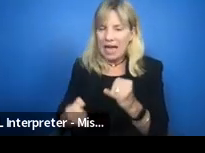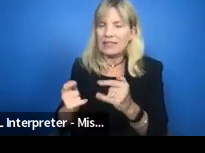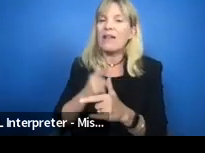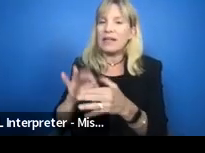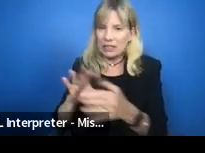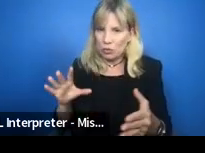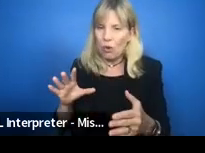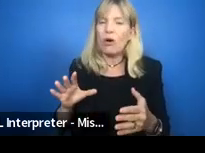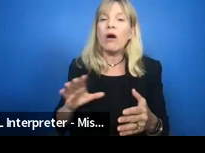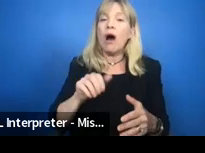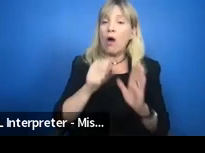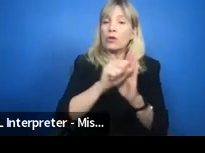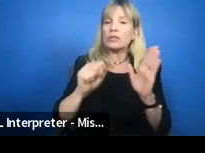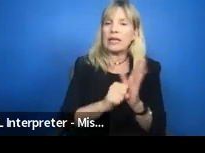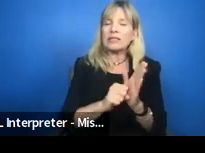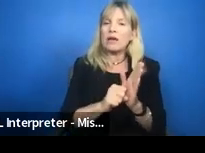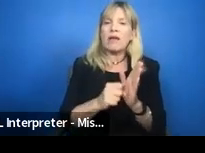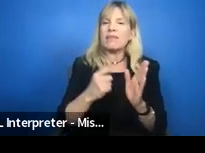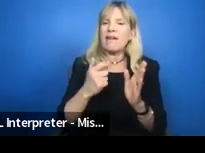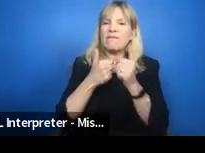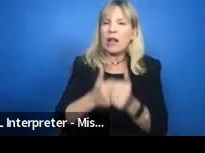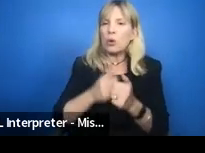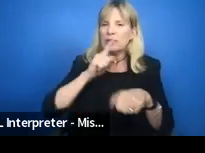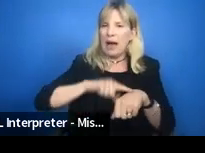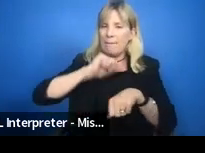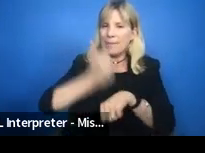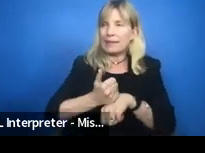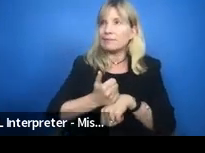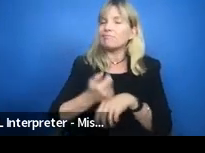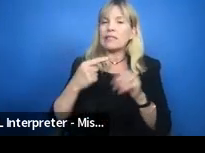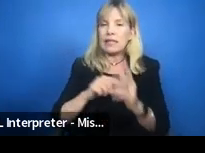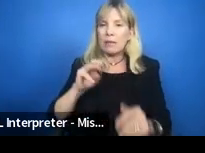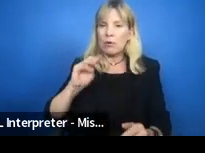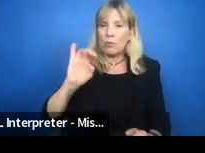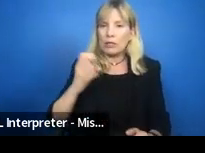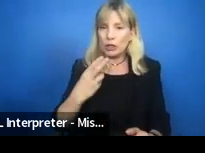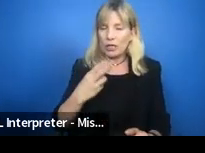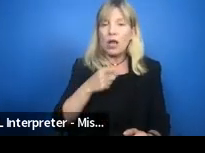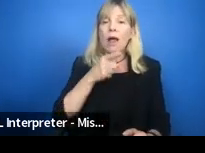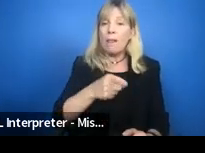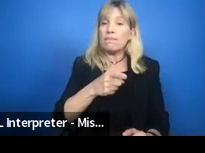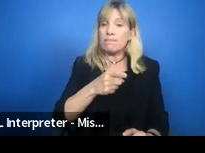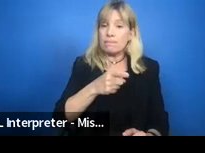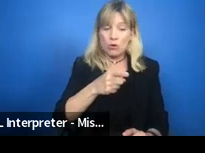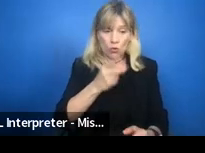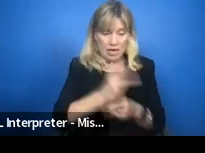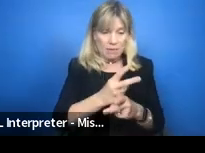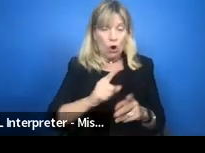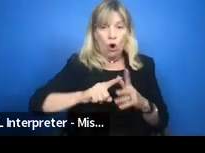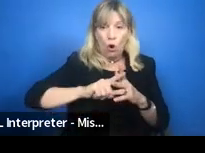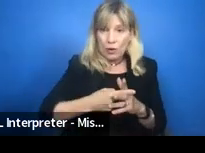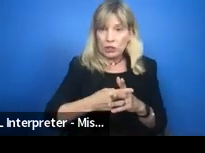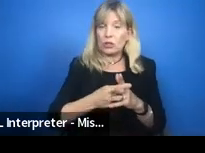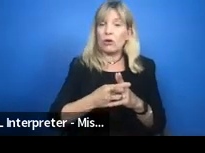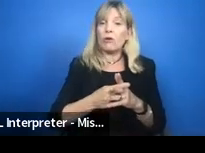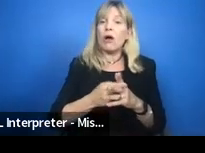Other states are going to take a time-based approach. So for example, Michigan is keeping enrollees' original renewal dates and processing based on